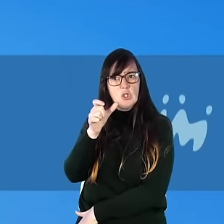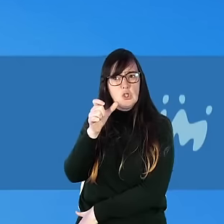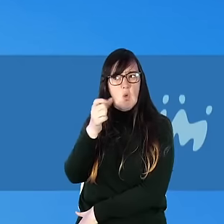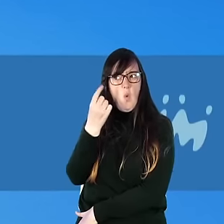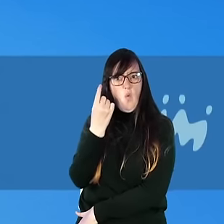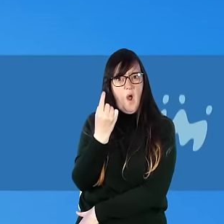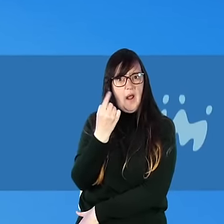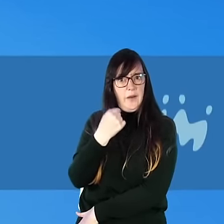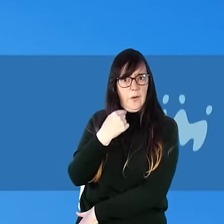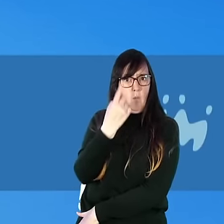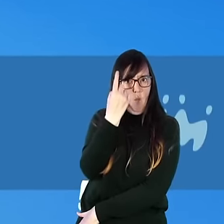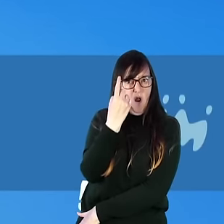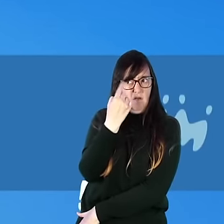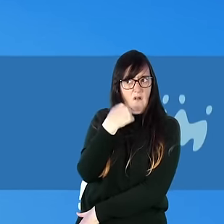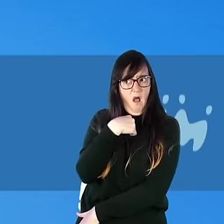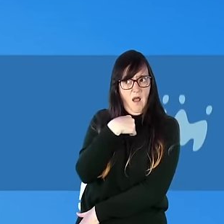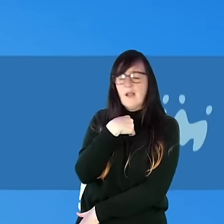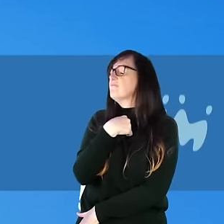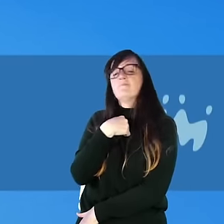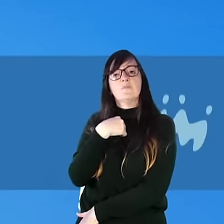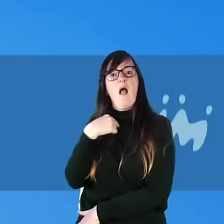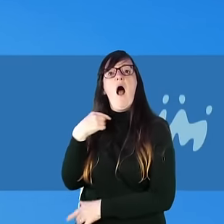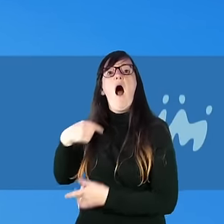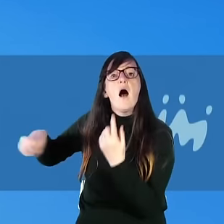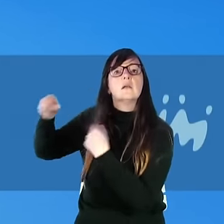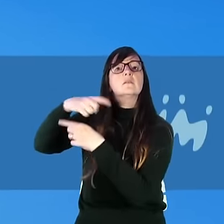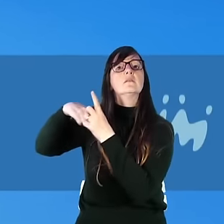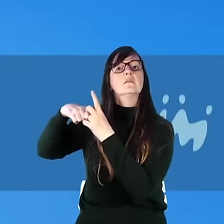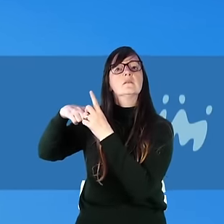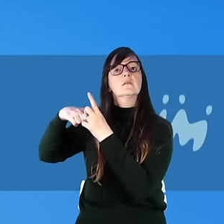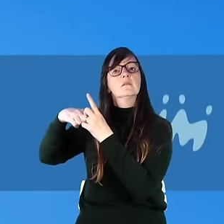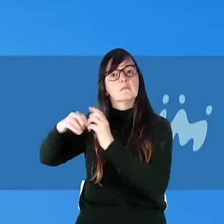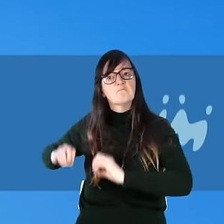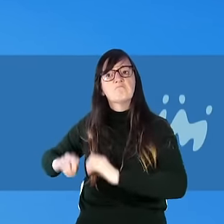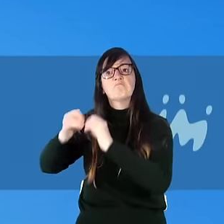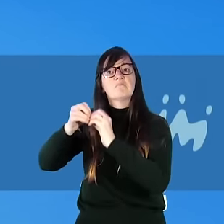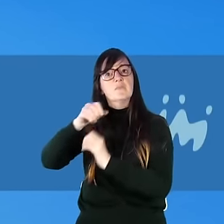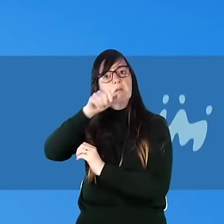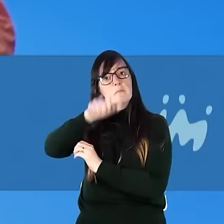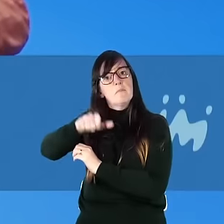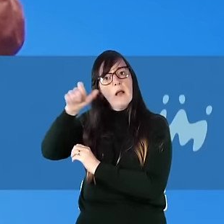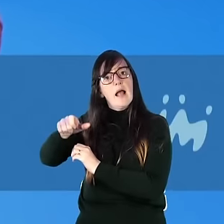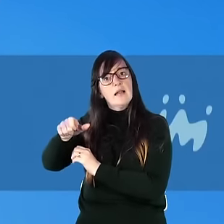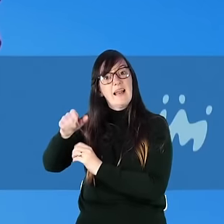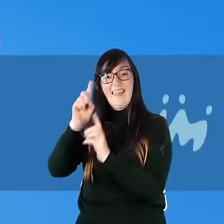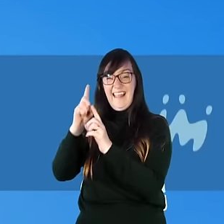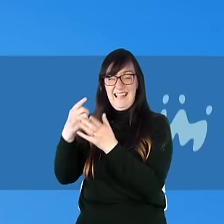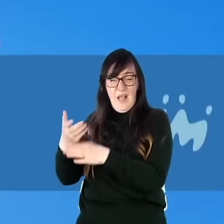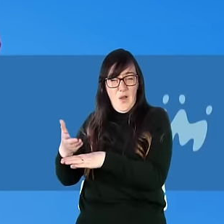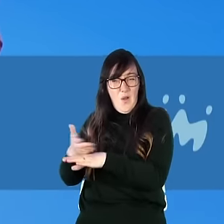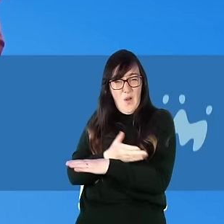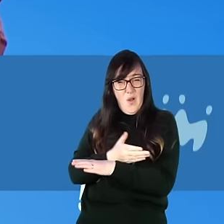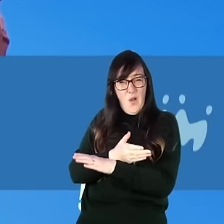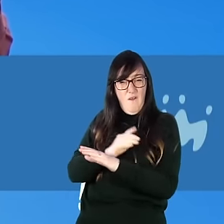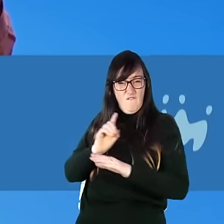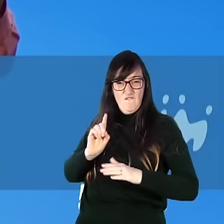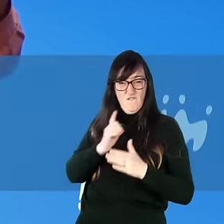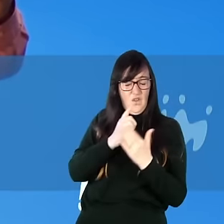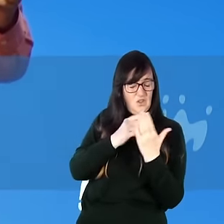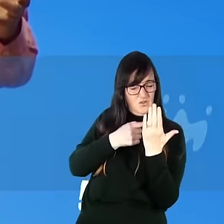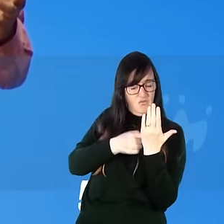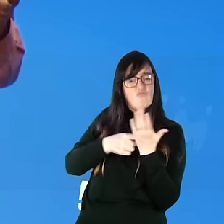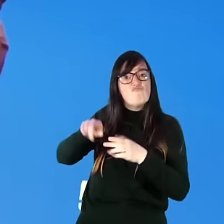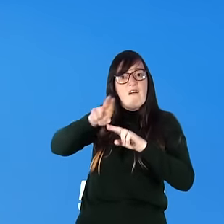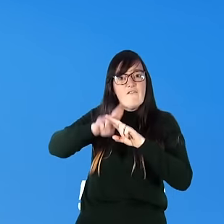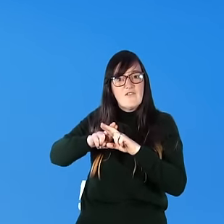us make man in our image." And these are probably the earliest reference in Scripture to the Trinity.